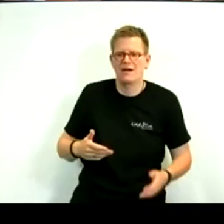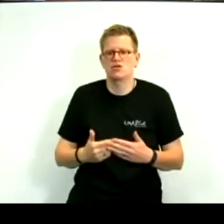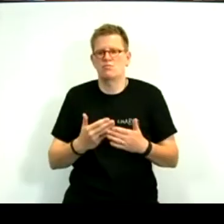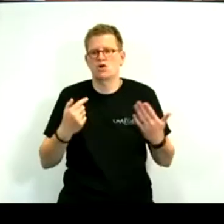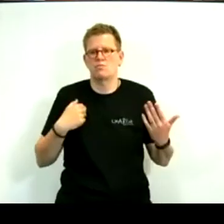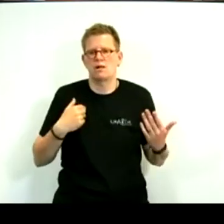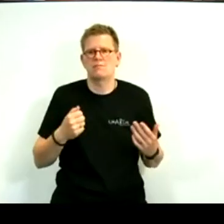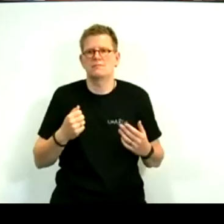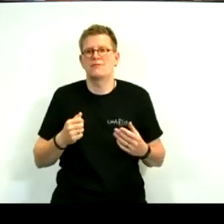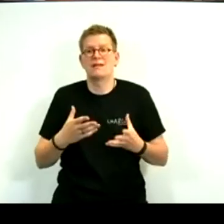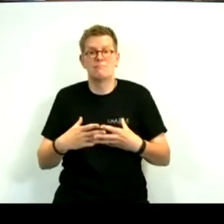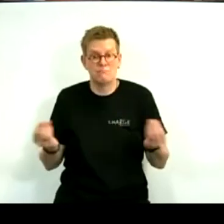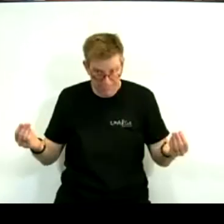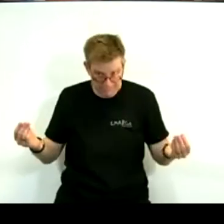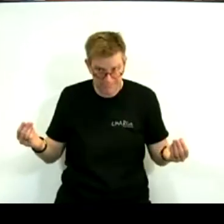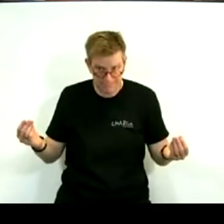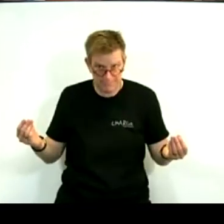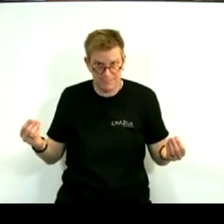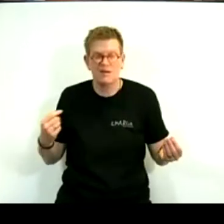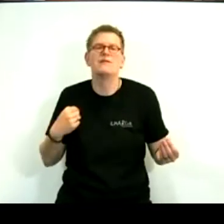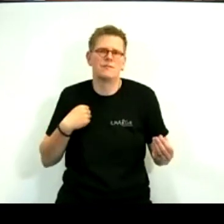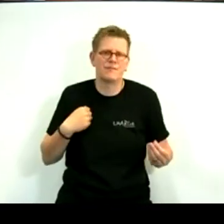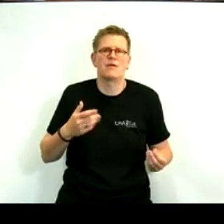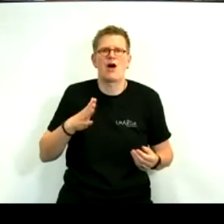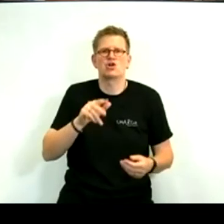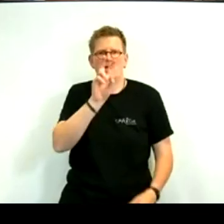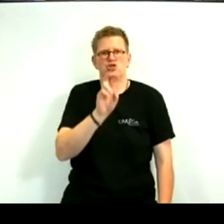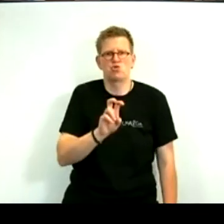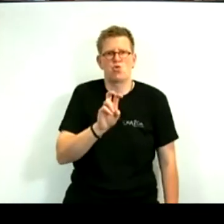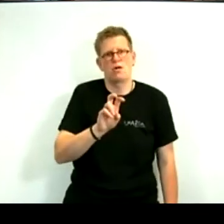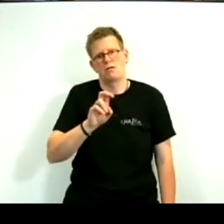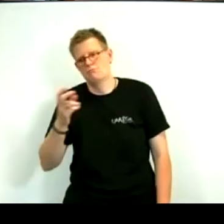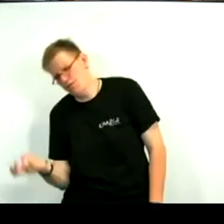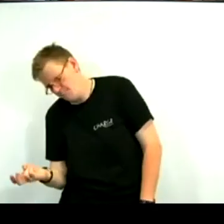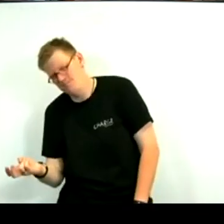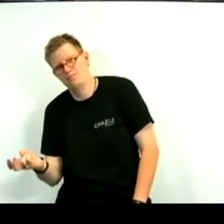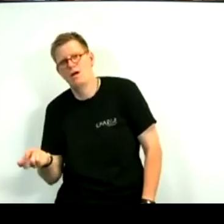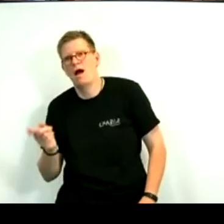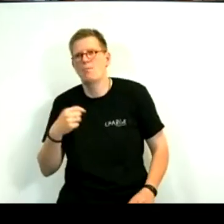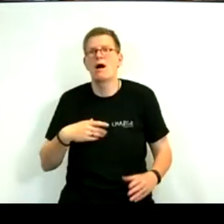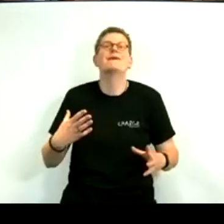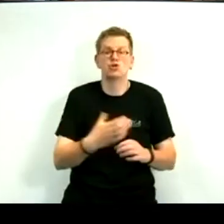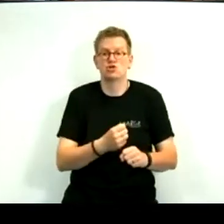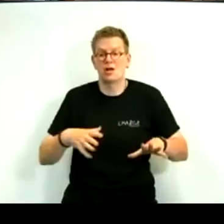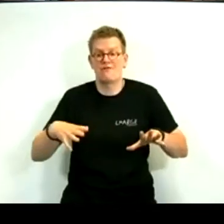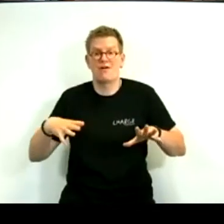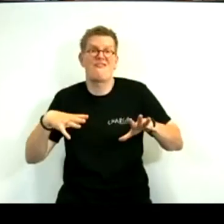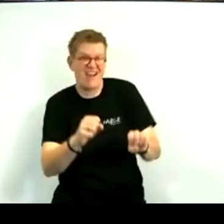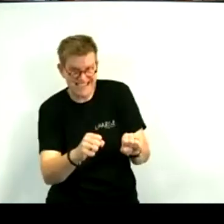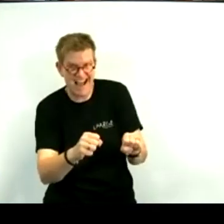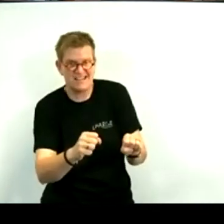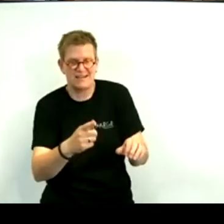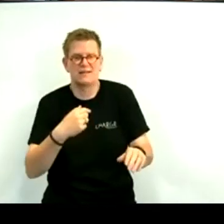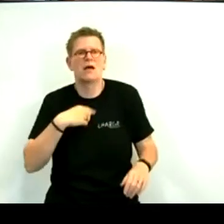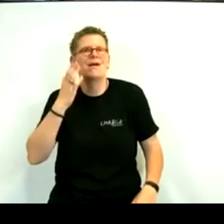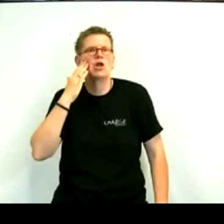probably fall off the chair. But if I could hold on to the chair, the moment I move my head, my eyes go